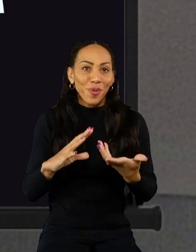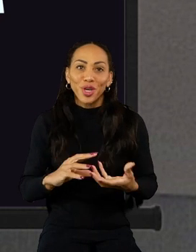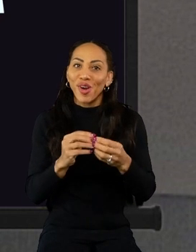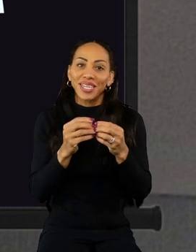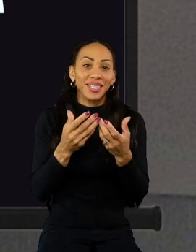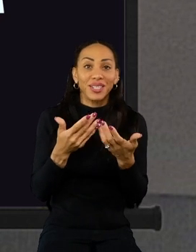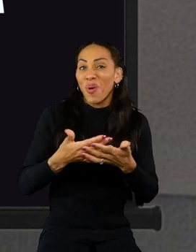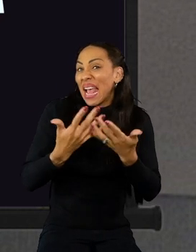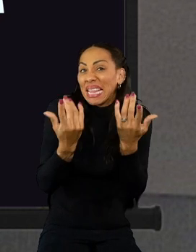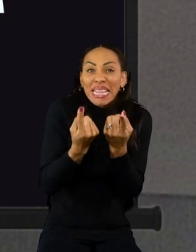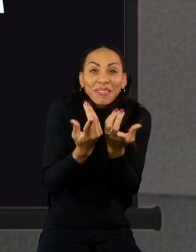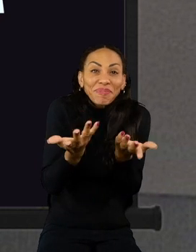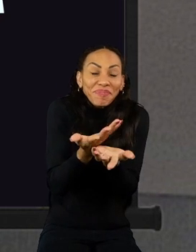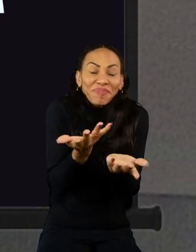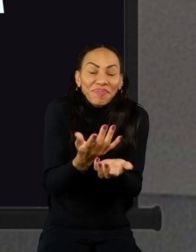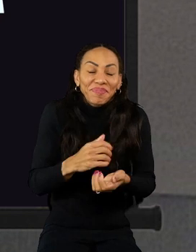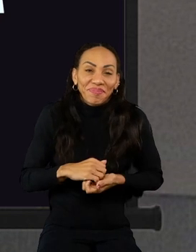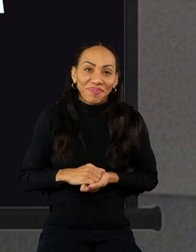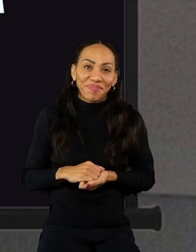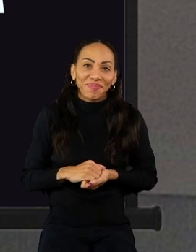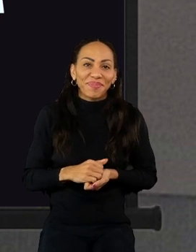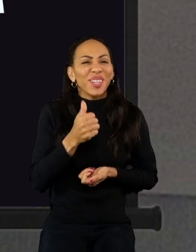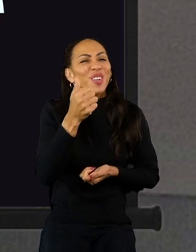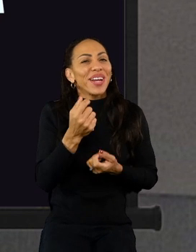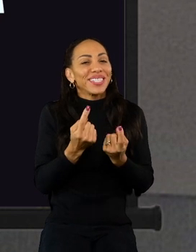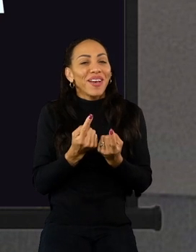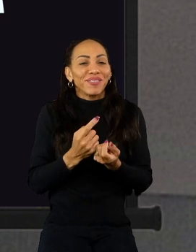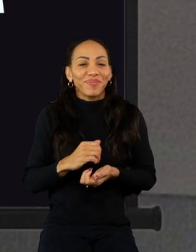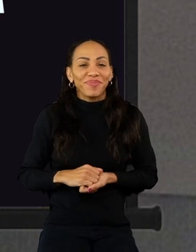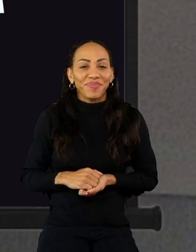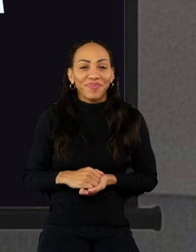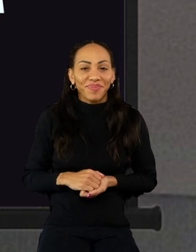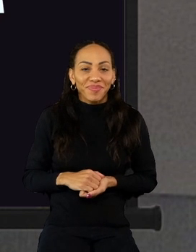if anyone has any questions about Locked World and how it came about or anything like that.